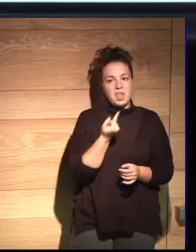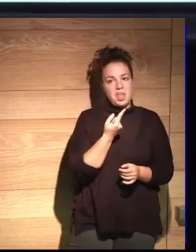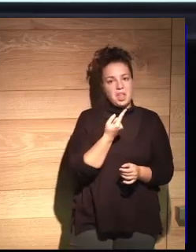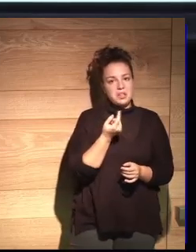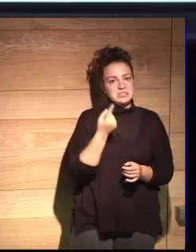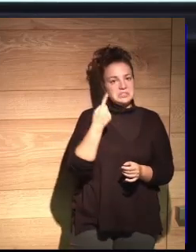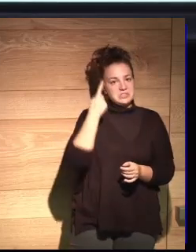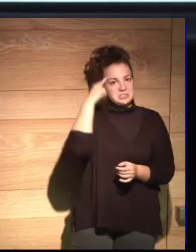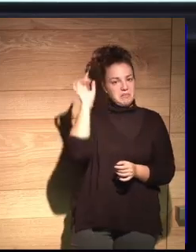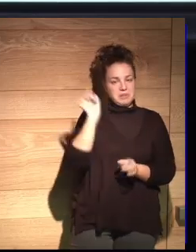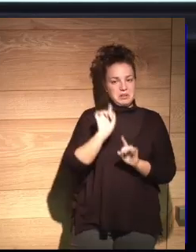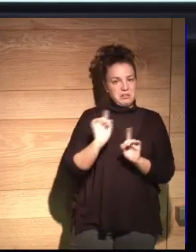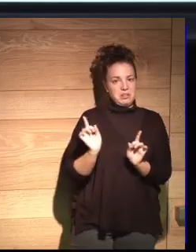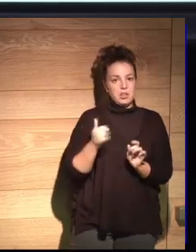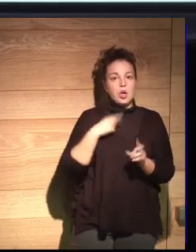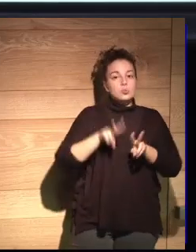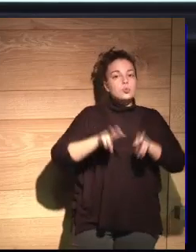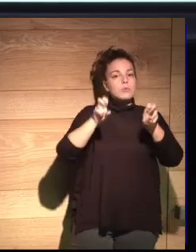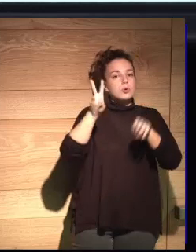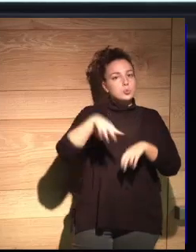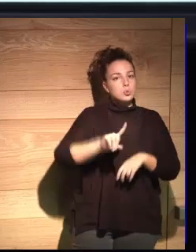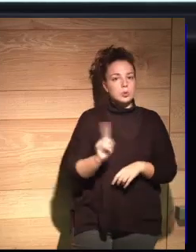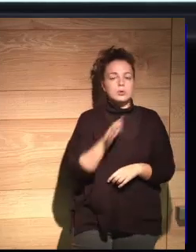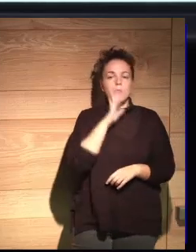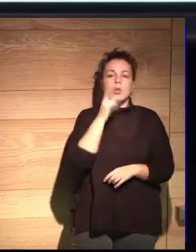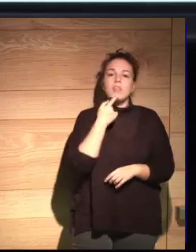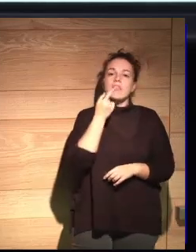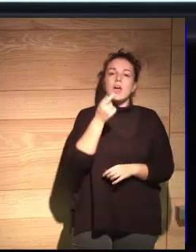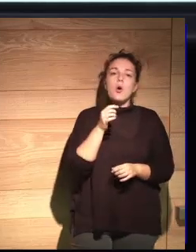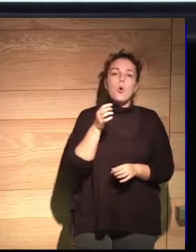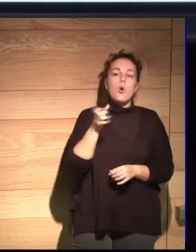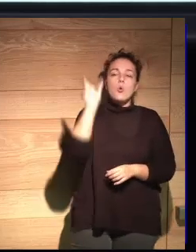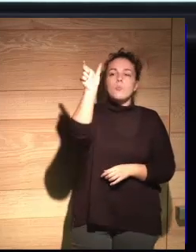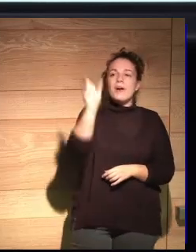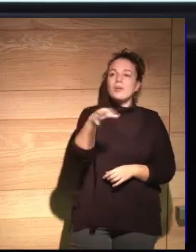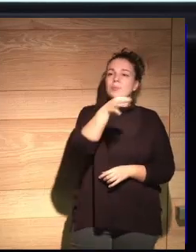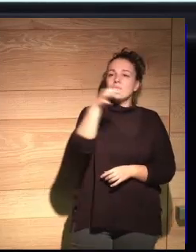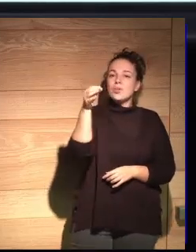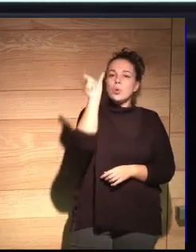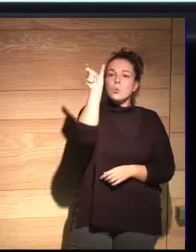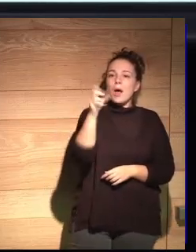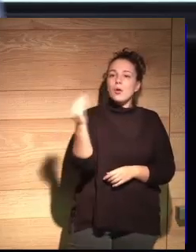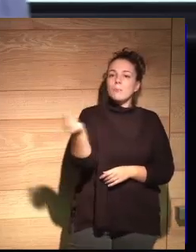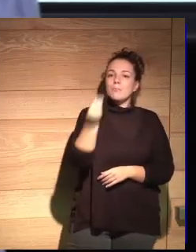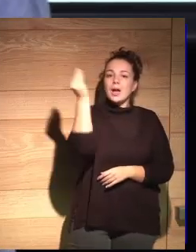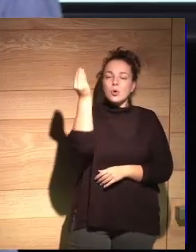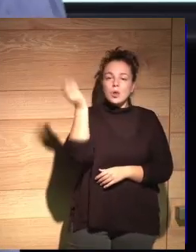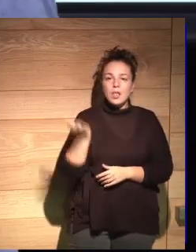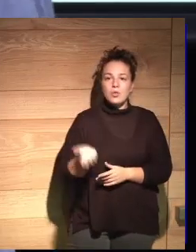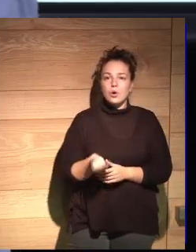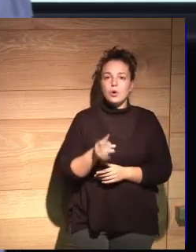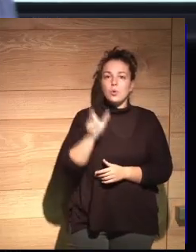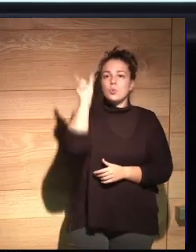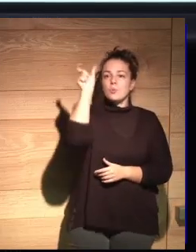to have any news about. So there's nothing new about it, of this perfect human, of this improved human, of